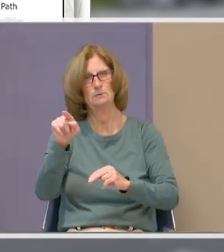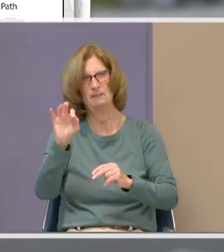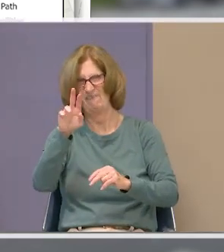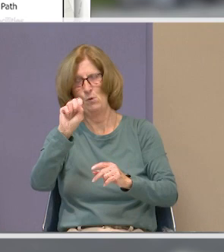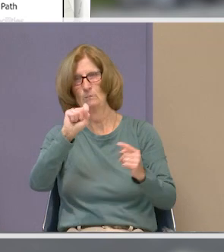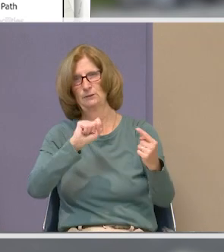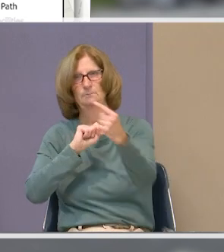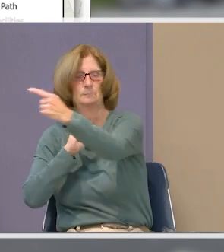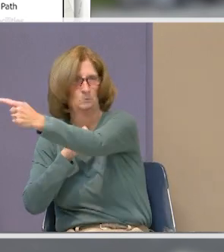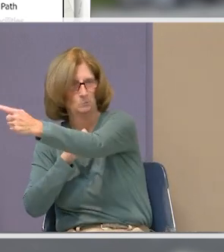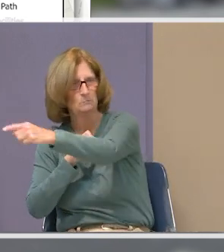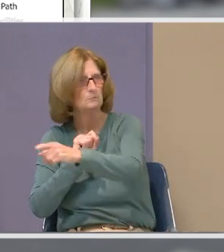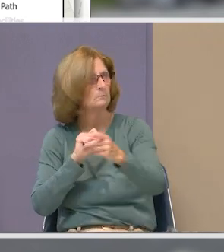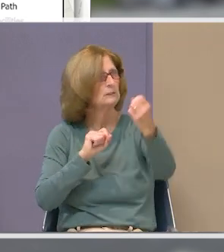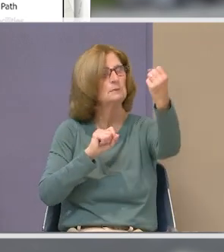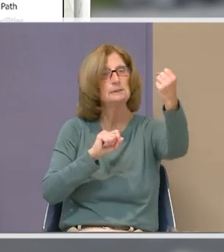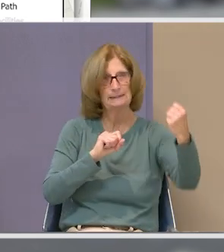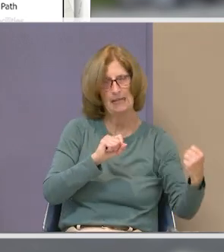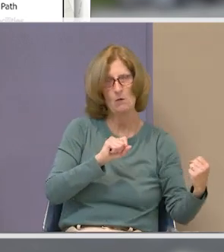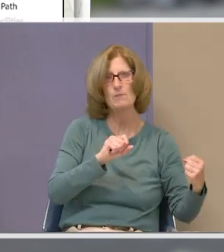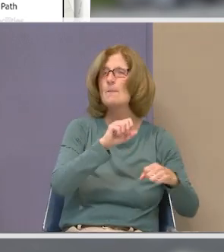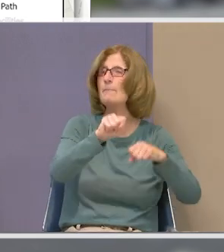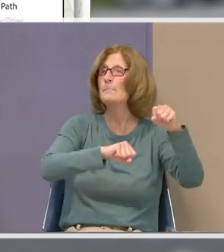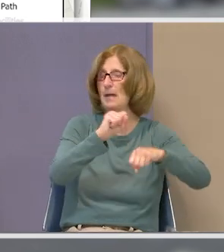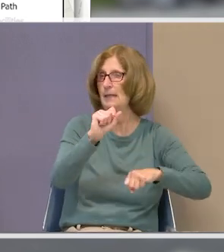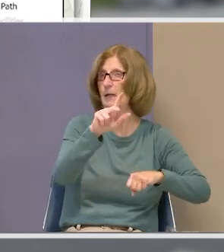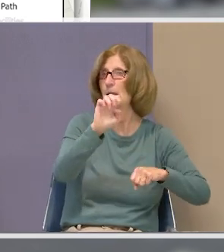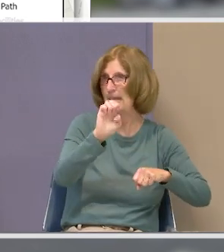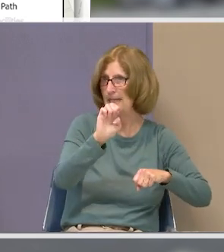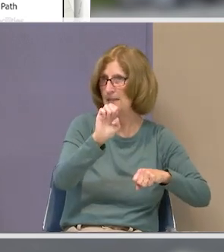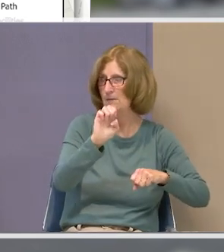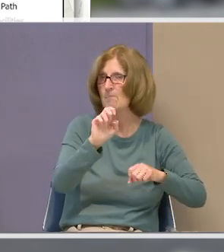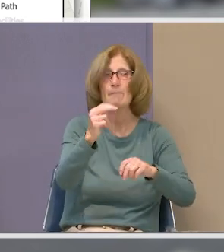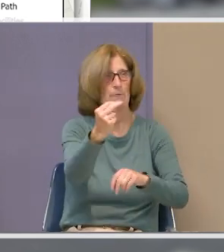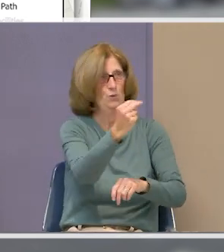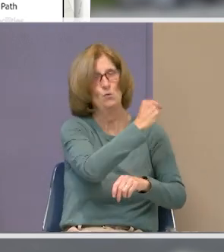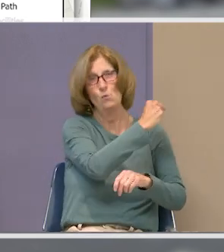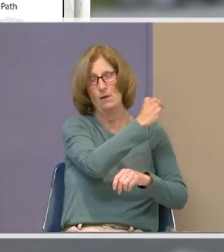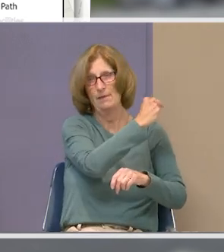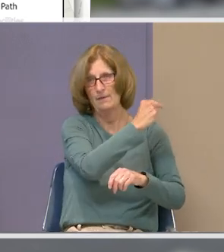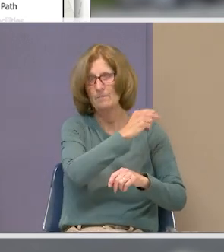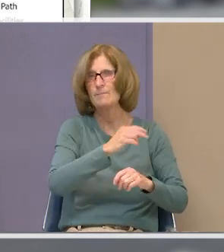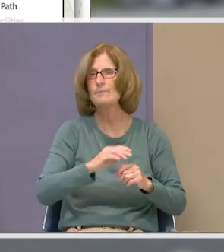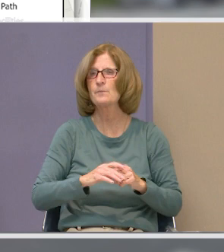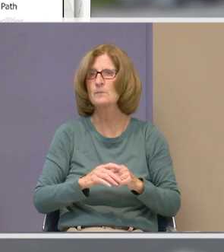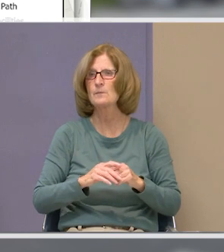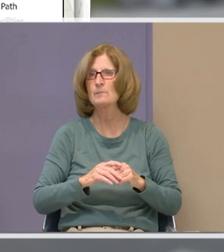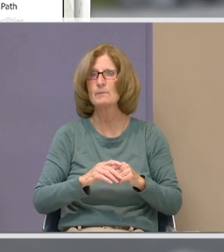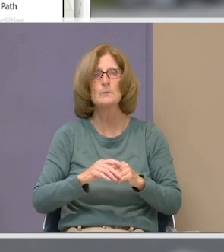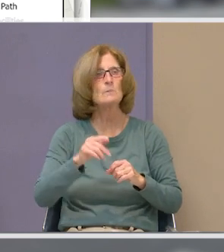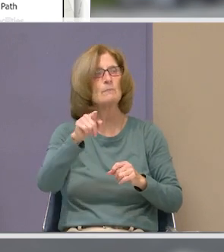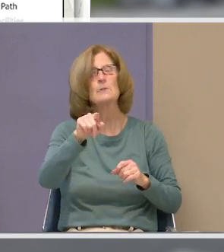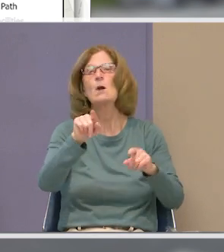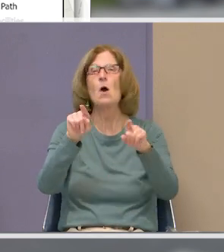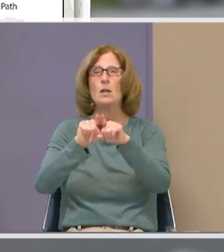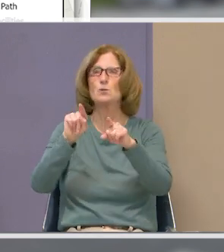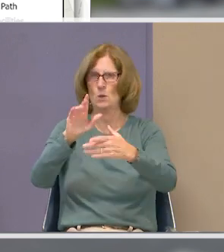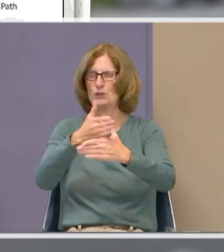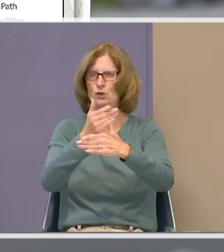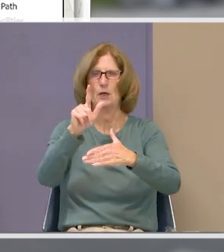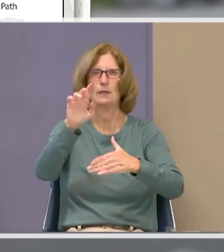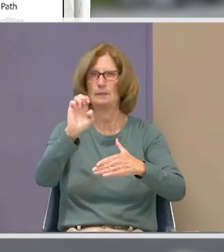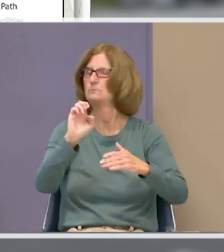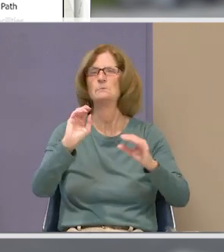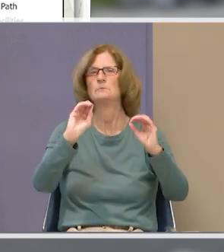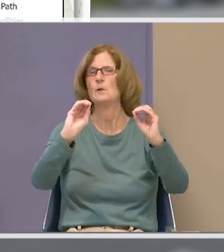Southbound along Braddock, there is a bike lane. Northbound along Braddock, north of Forbes Avenue, is a Sharrow, and there's